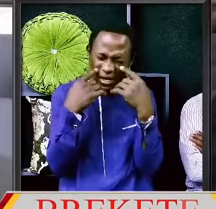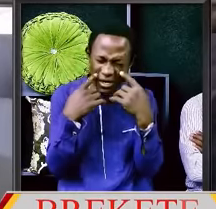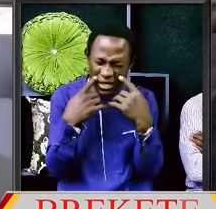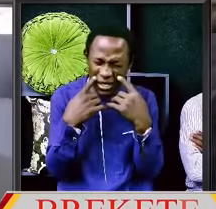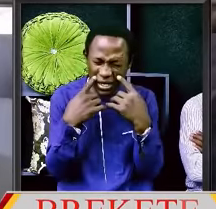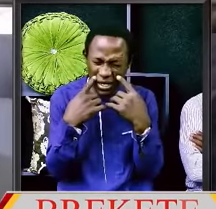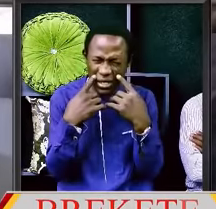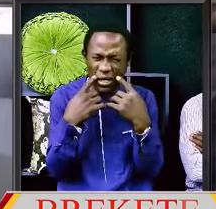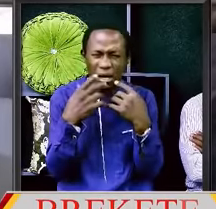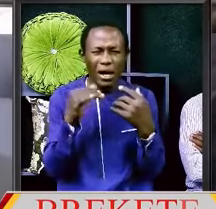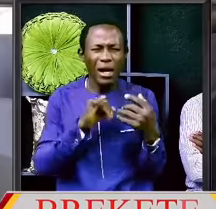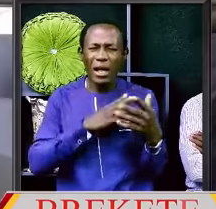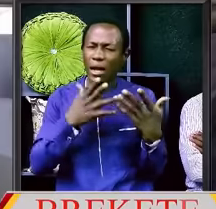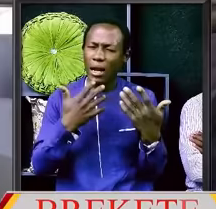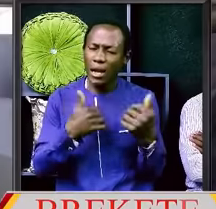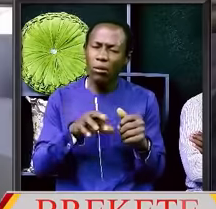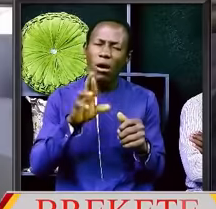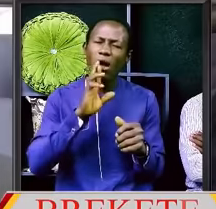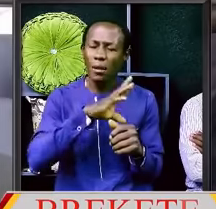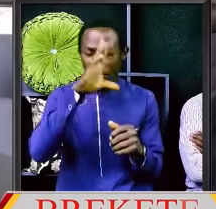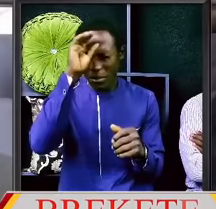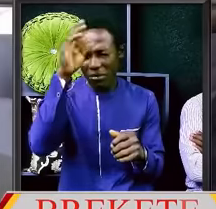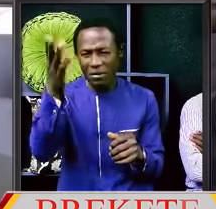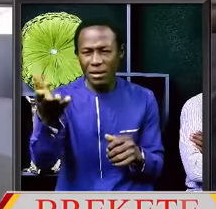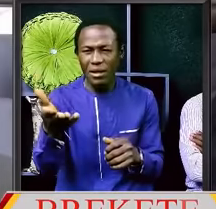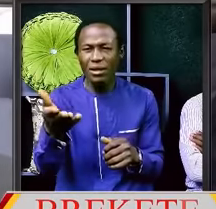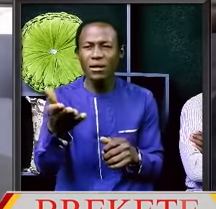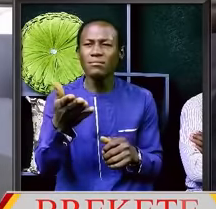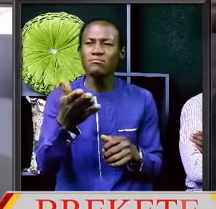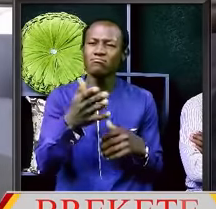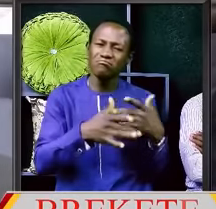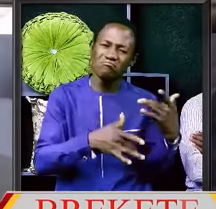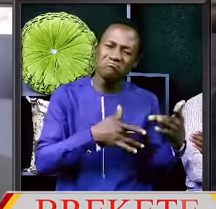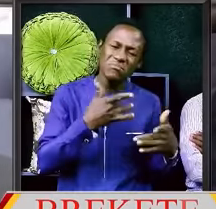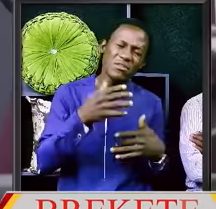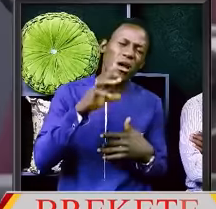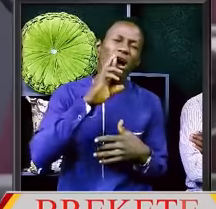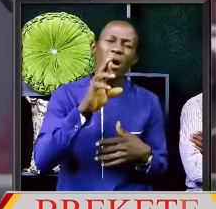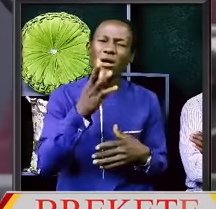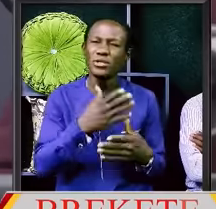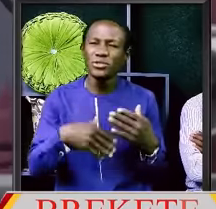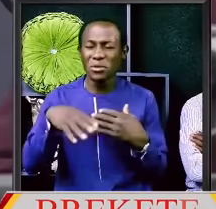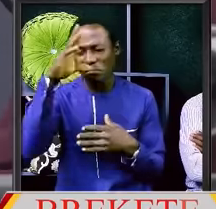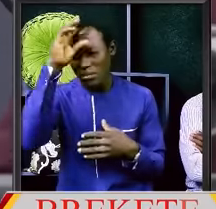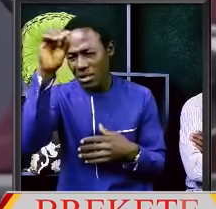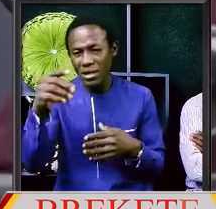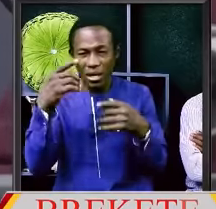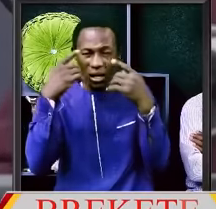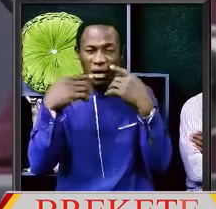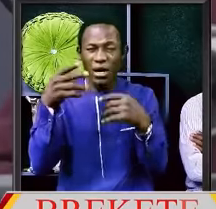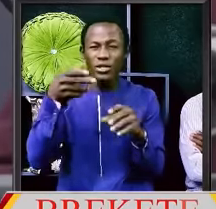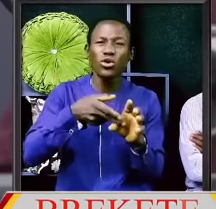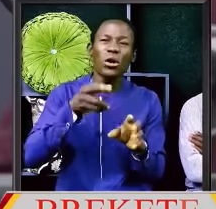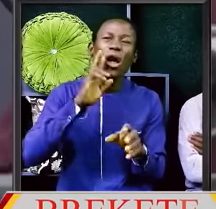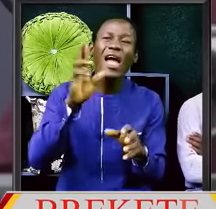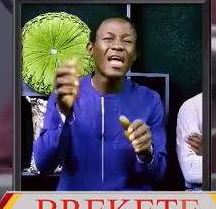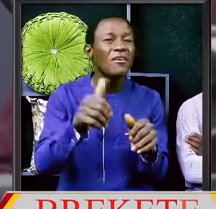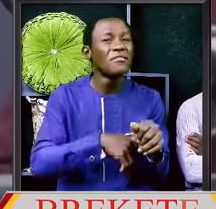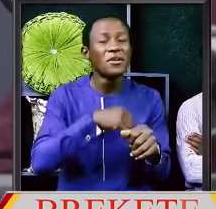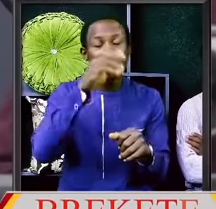where they dear sympathize with this woman. Some men they cry, join her. Because they every man go